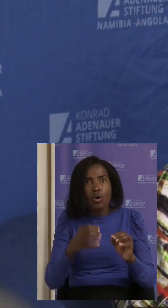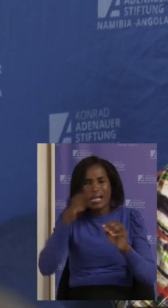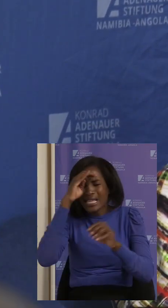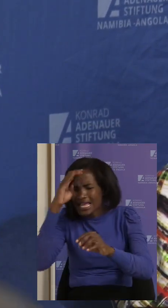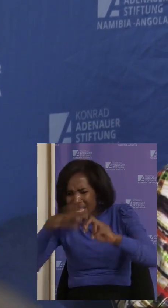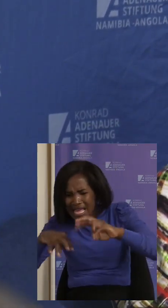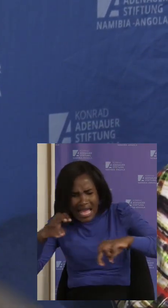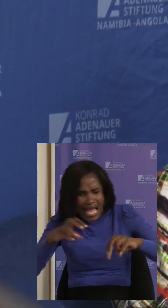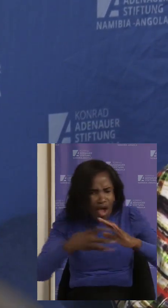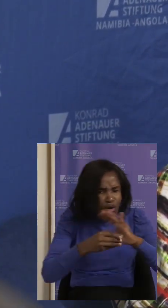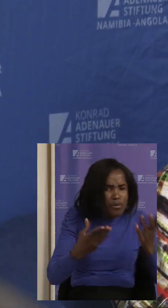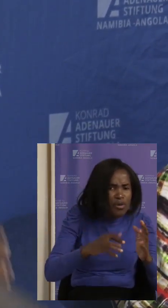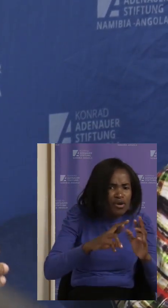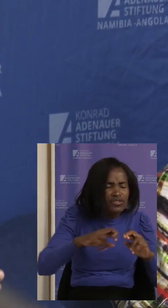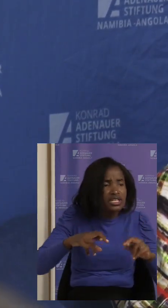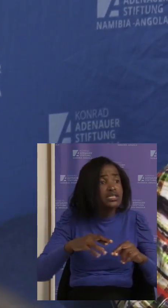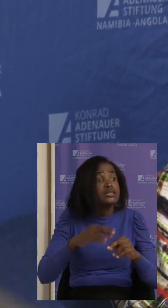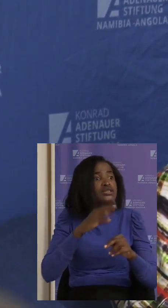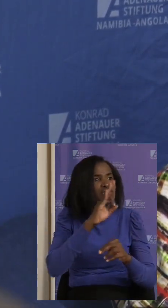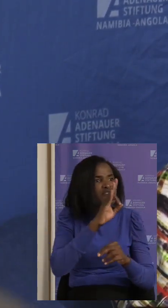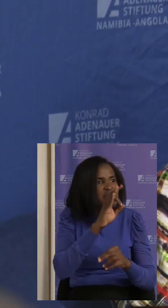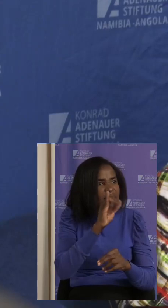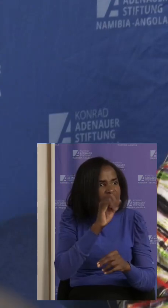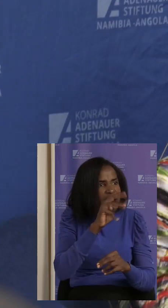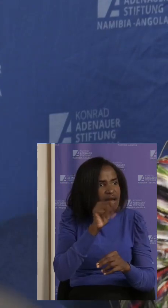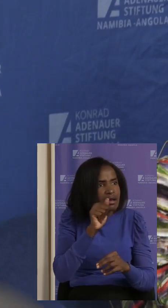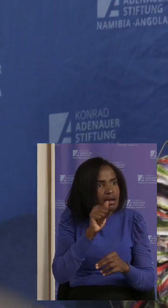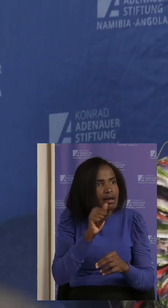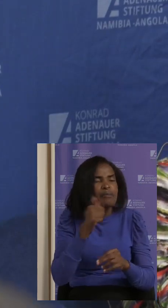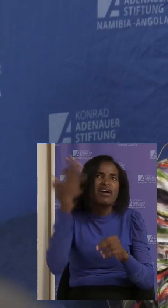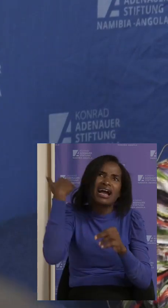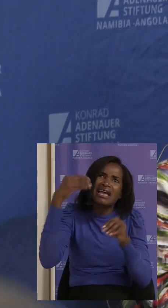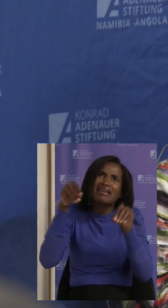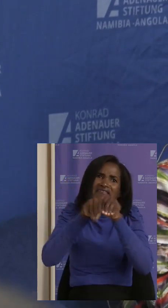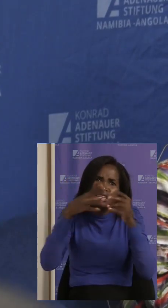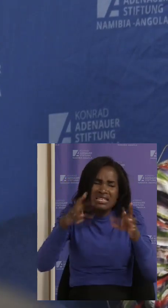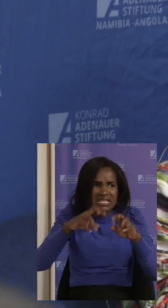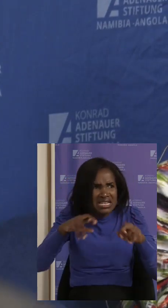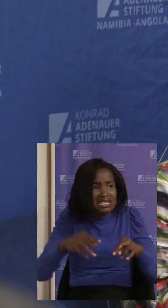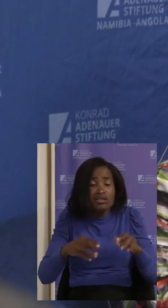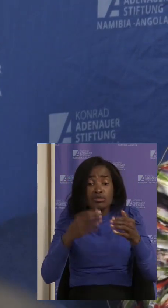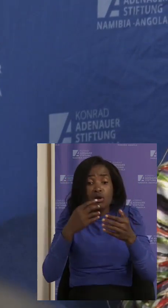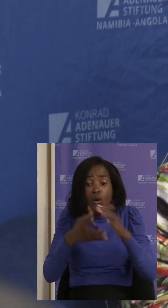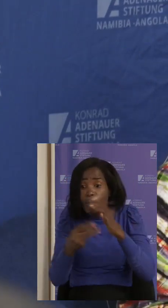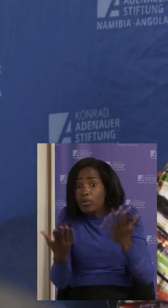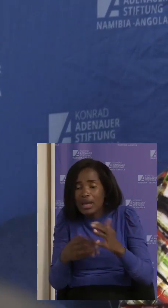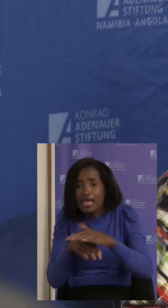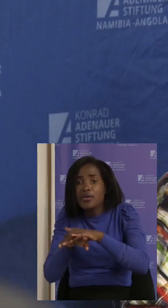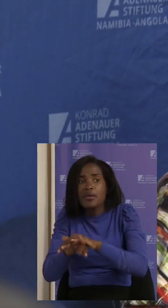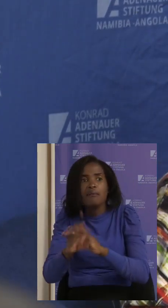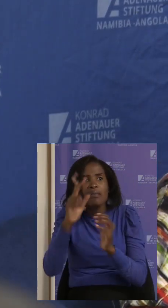found. It's the same thing. Everybody come up with whatever's, where he read it or she read it, and then he said